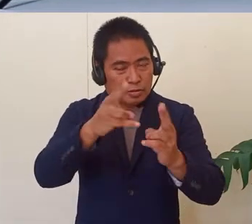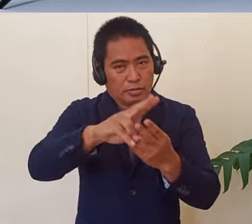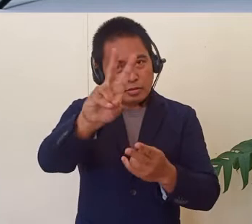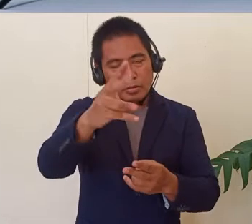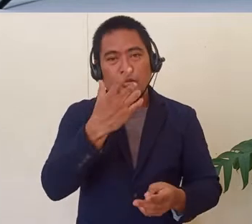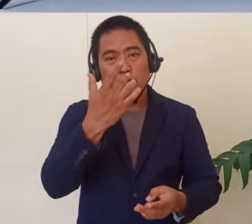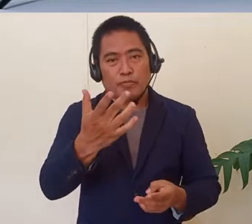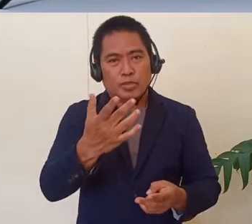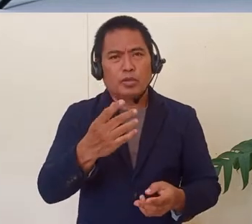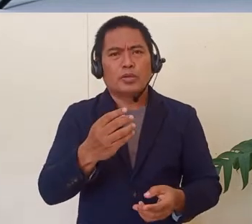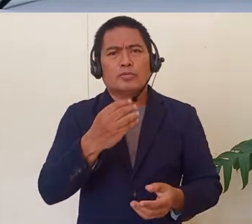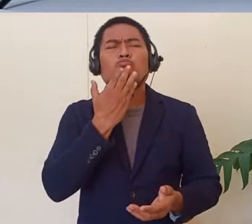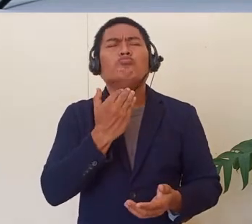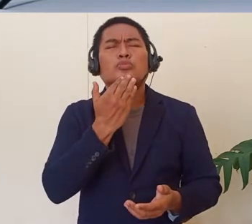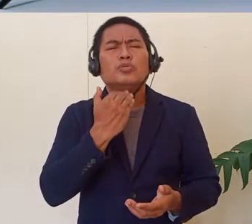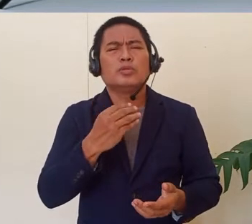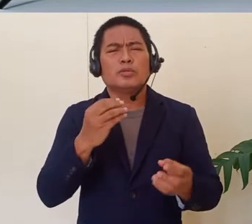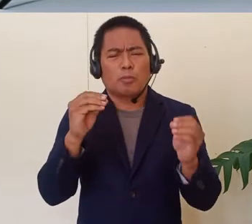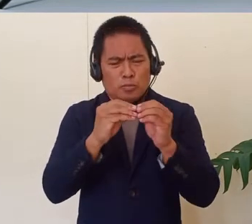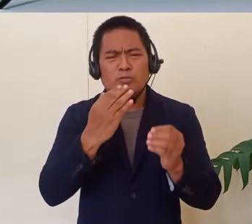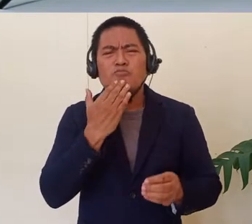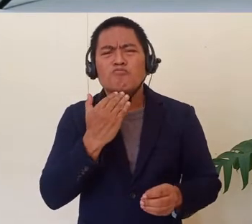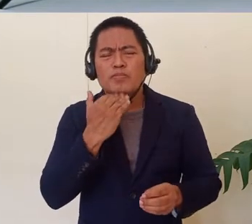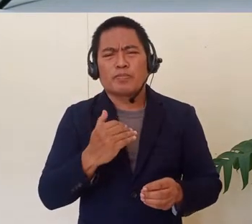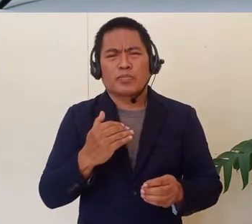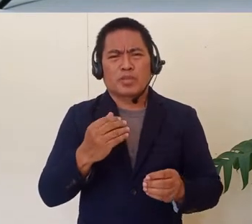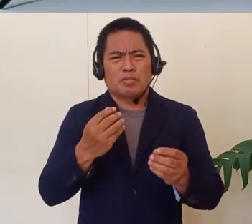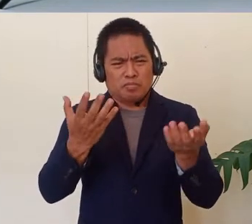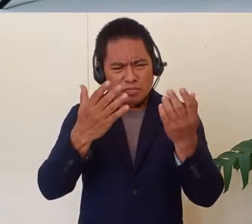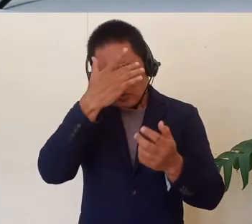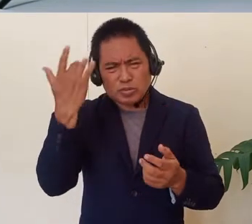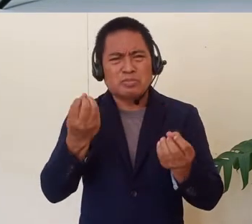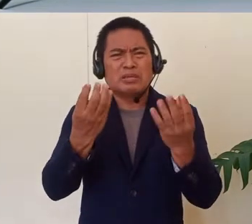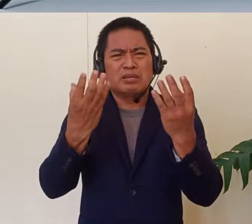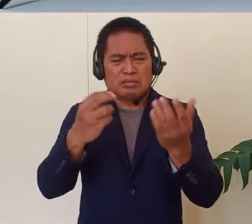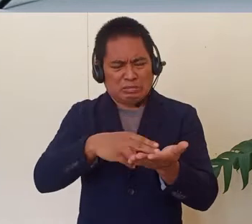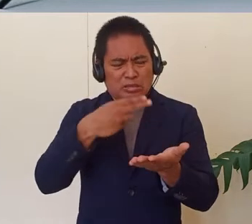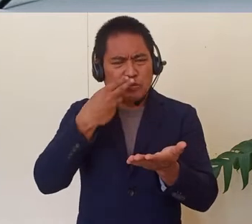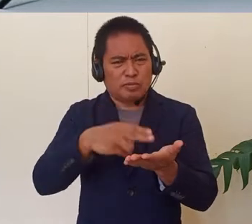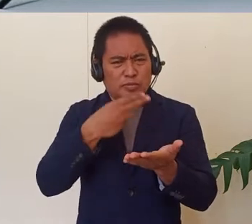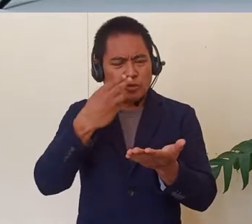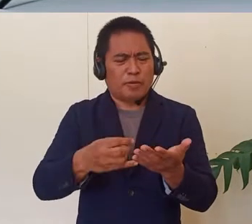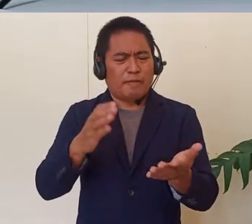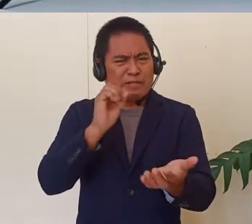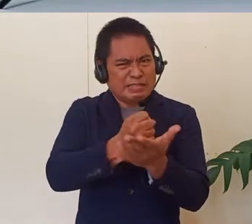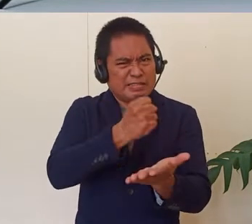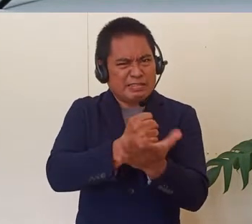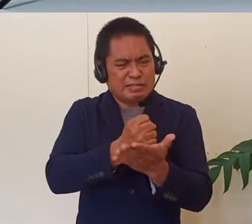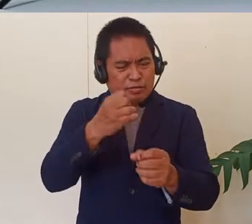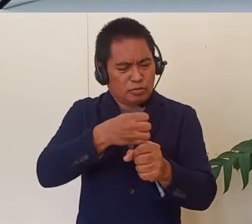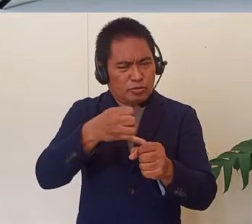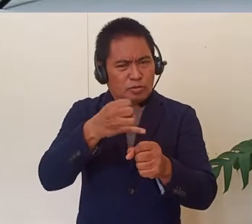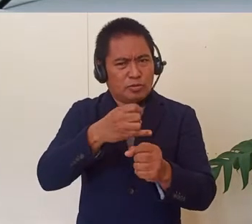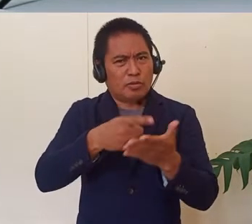number of teaspoons of powdered juice. What do you think is the science behind it? In